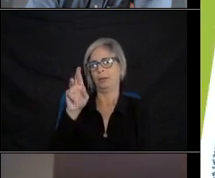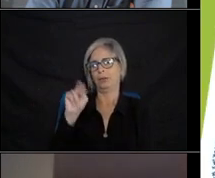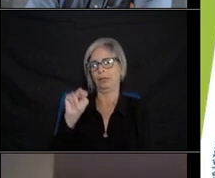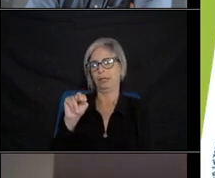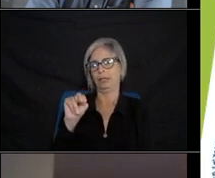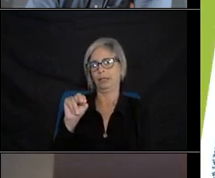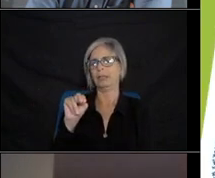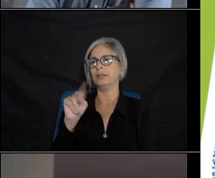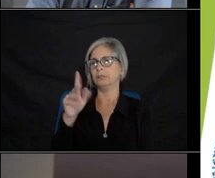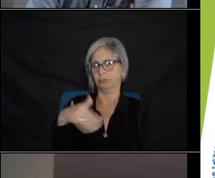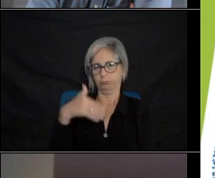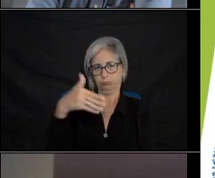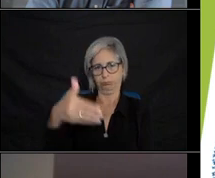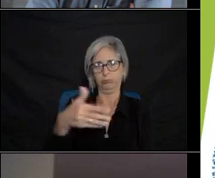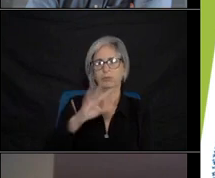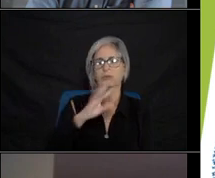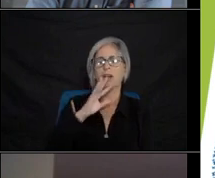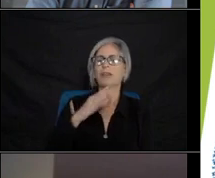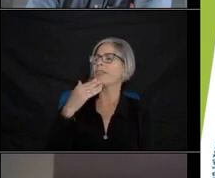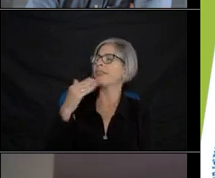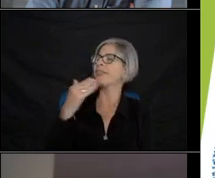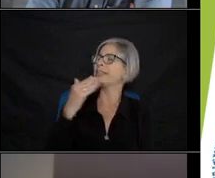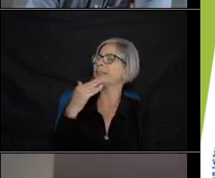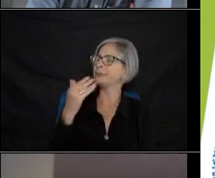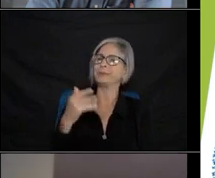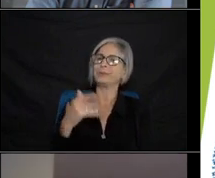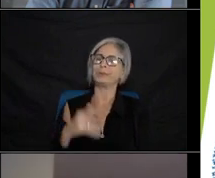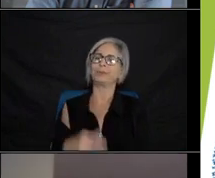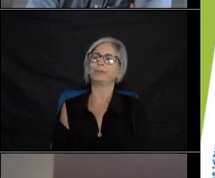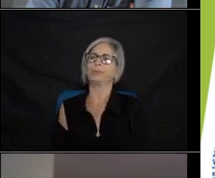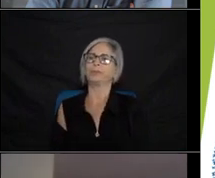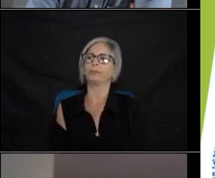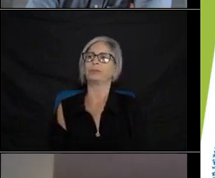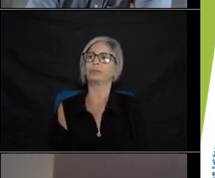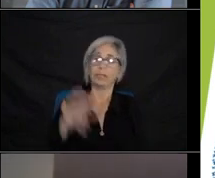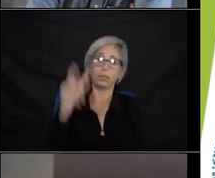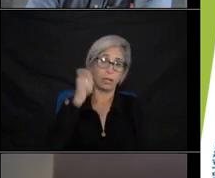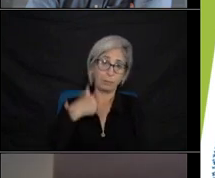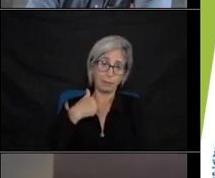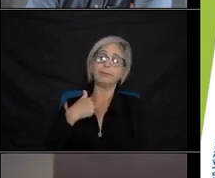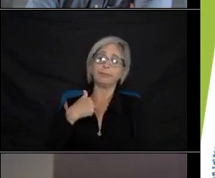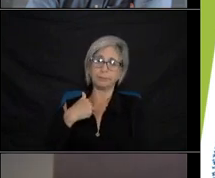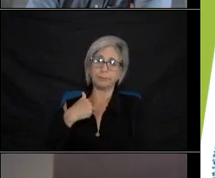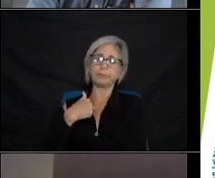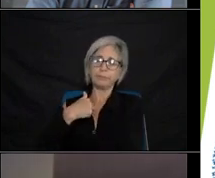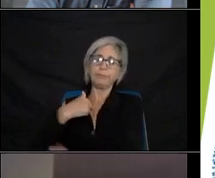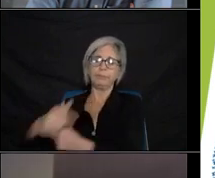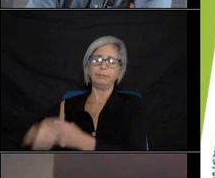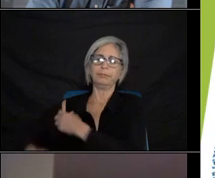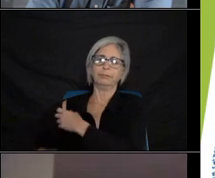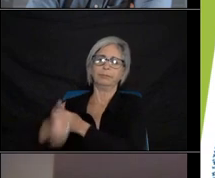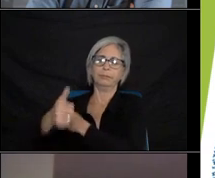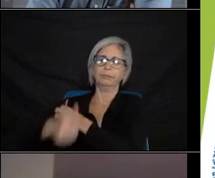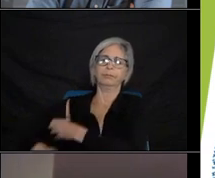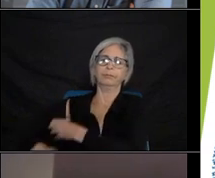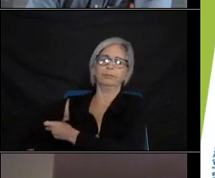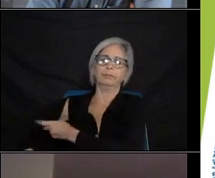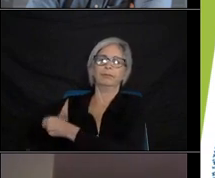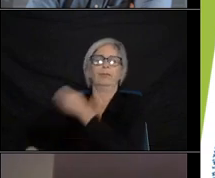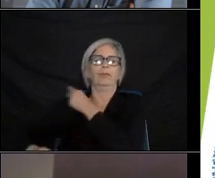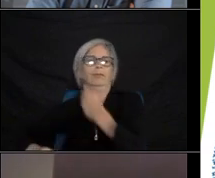currently. Thank you. Can you hear me? Yes, we can. Oh,